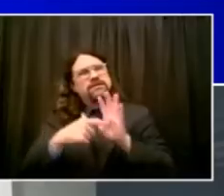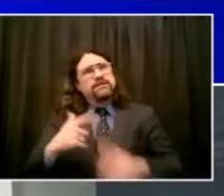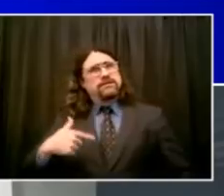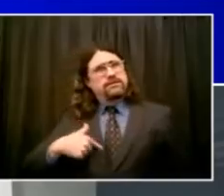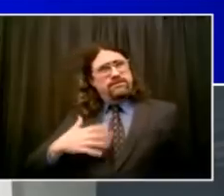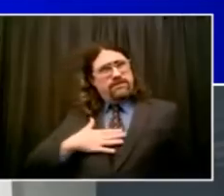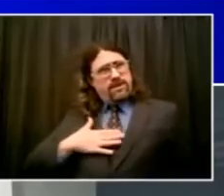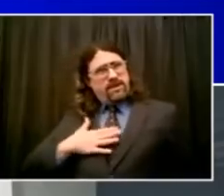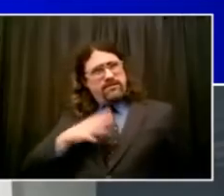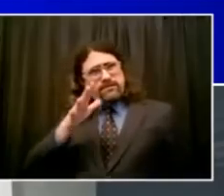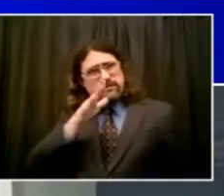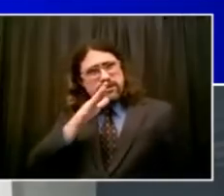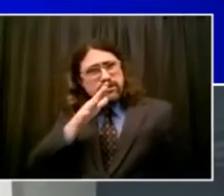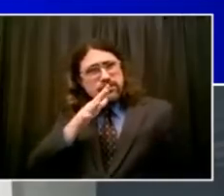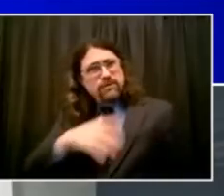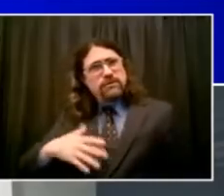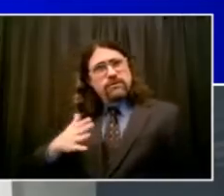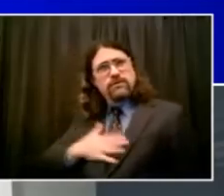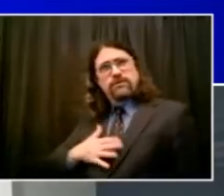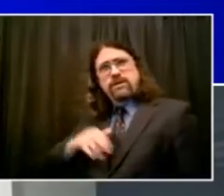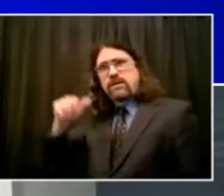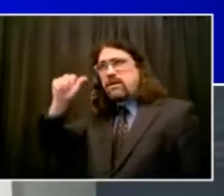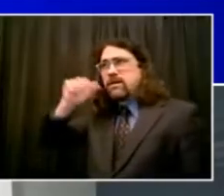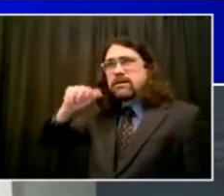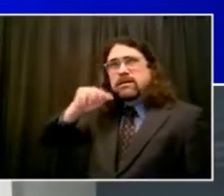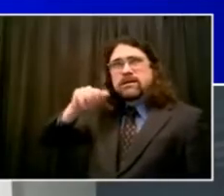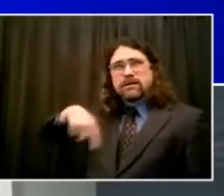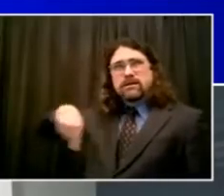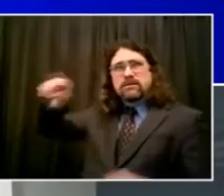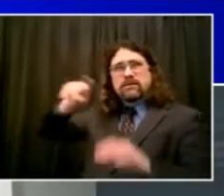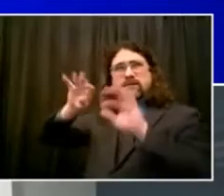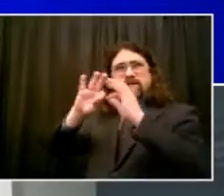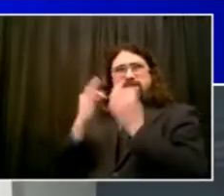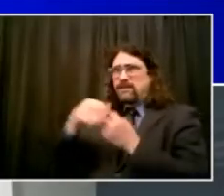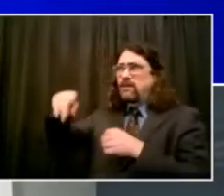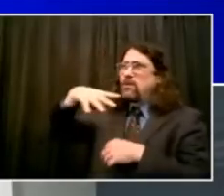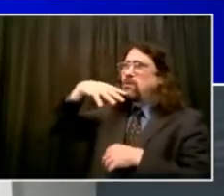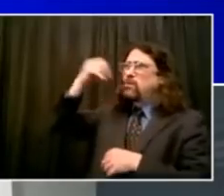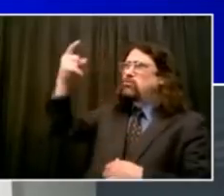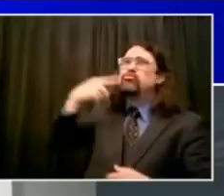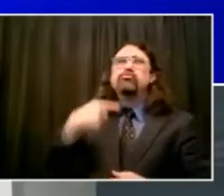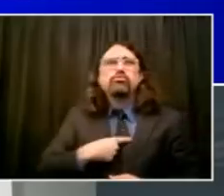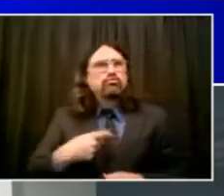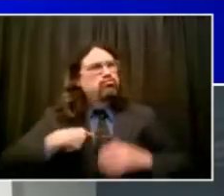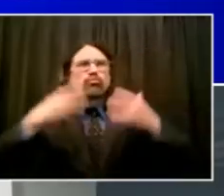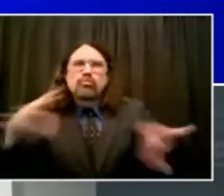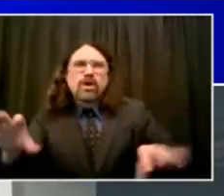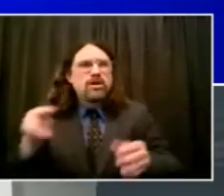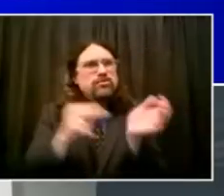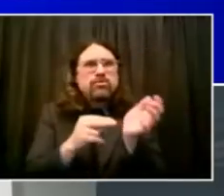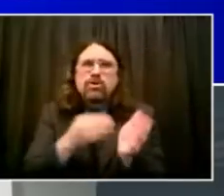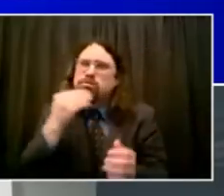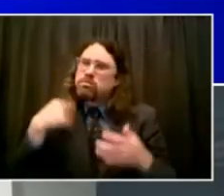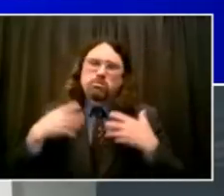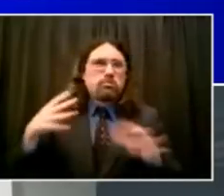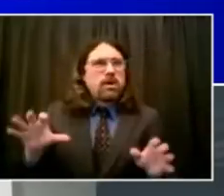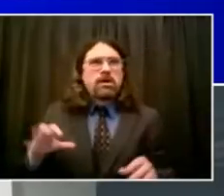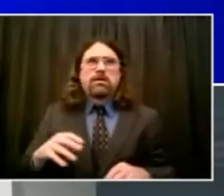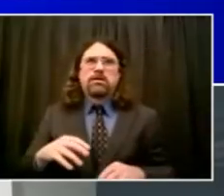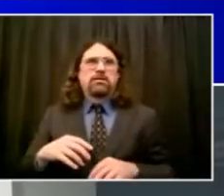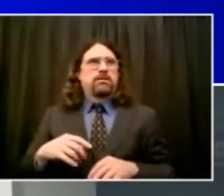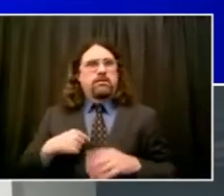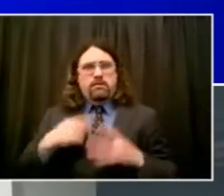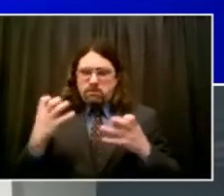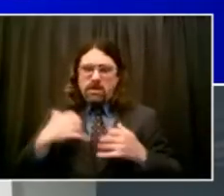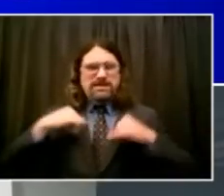We got to make that the norm more and more. Now, we got to think about why it even